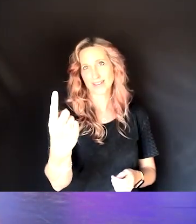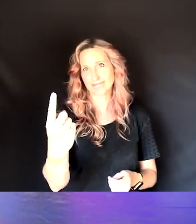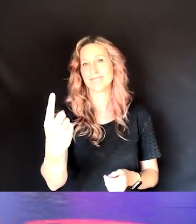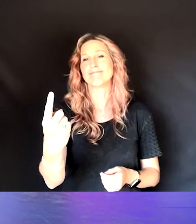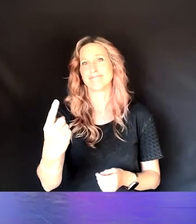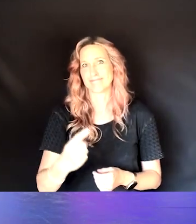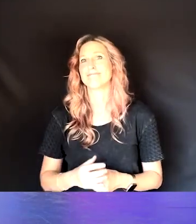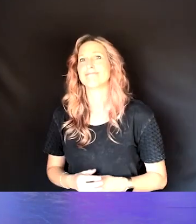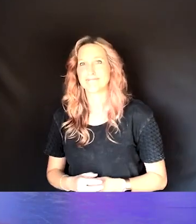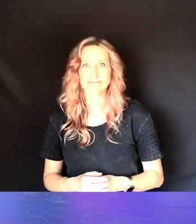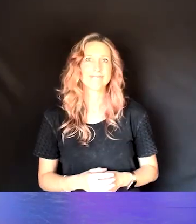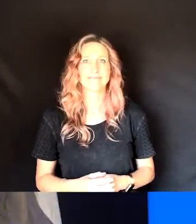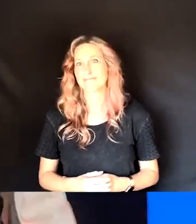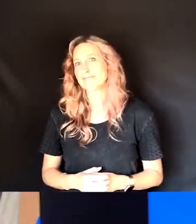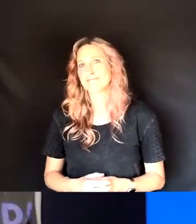1